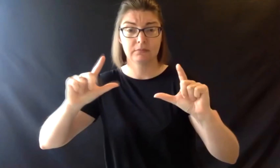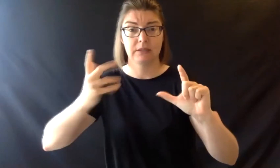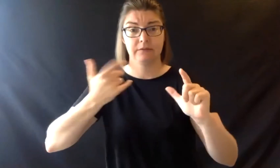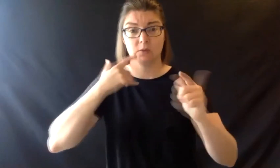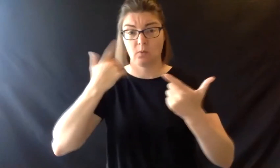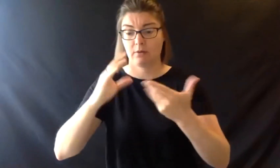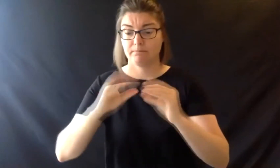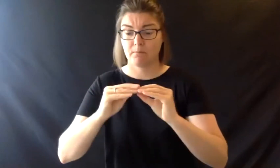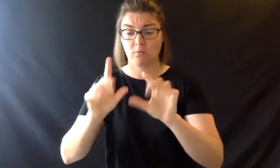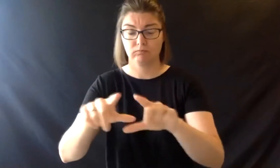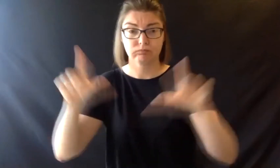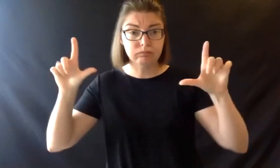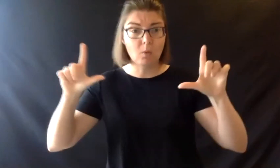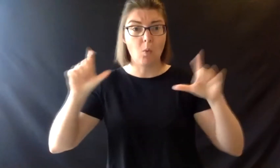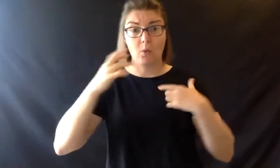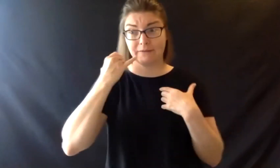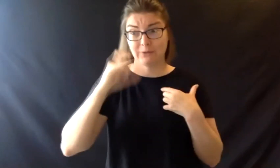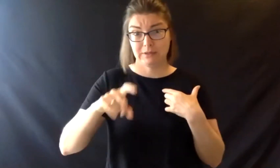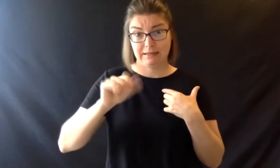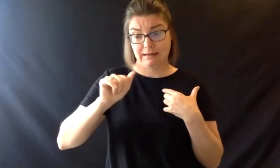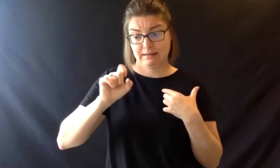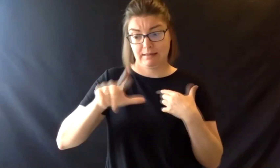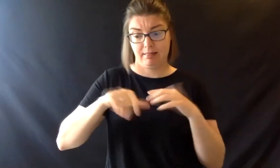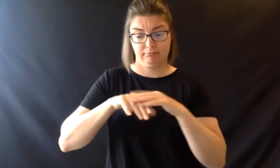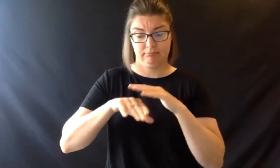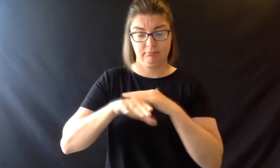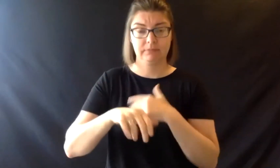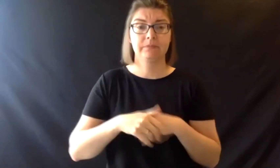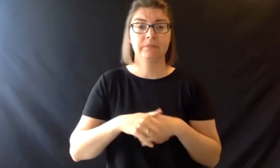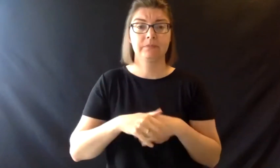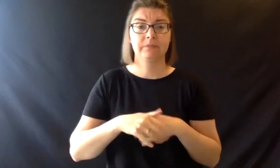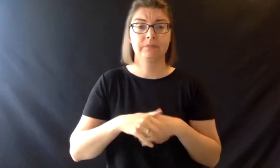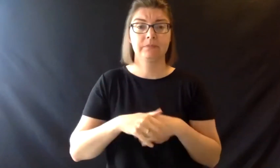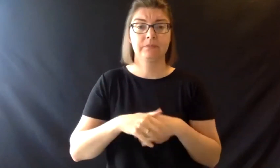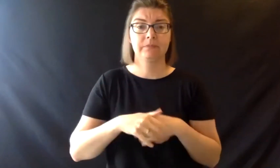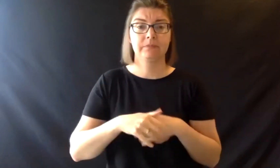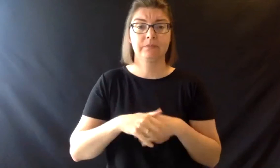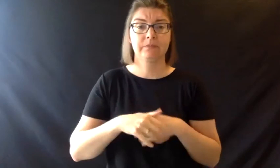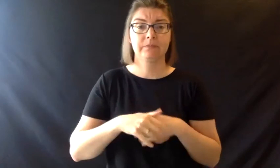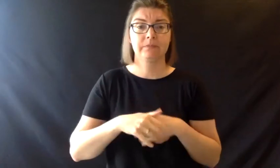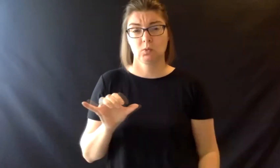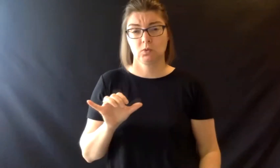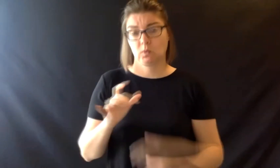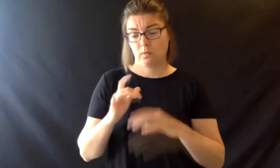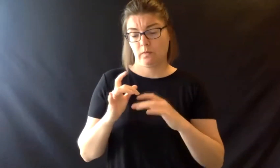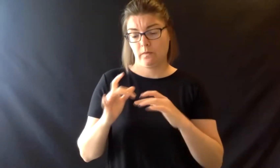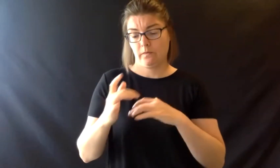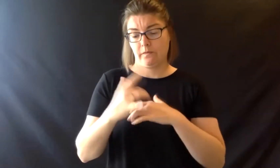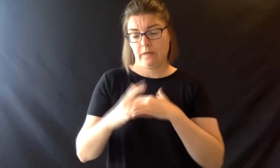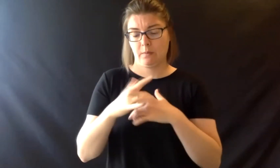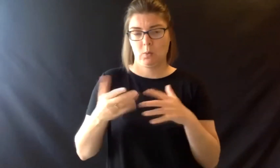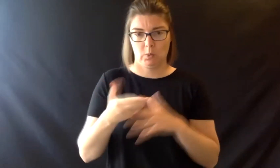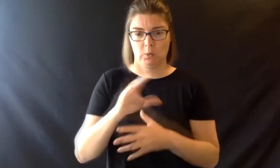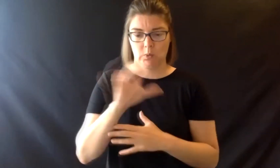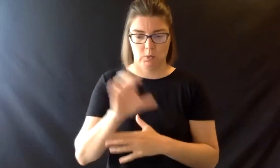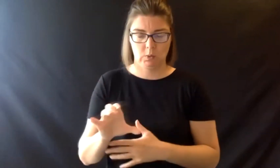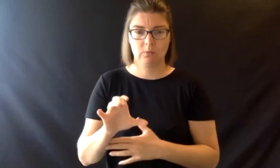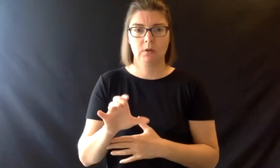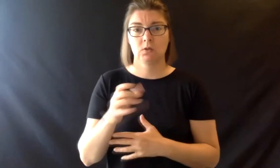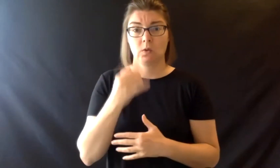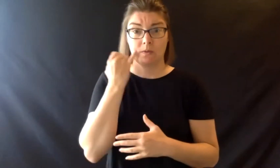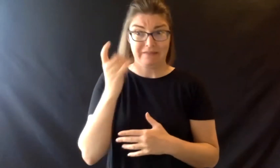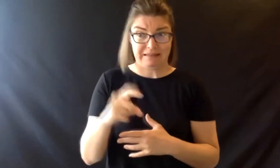want or need ASL. Captioning should also be available through Zoom, so please turn it on if needed.